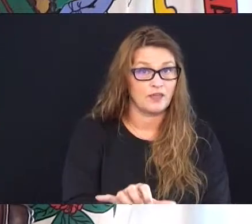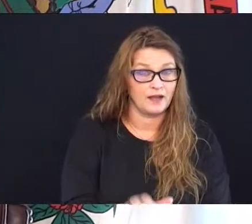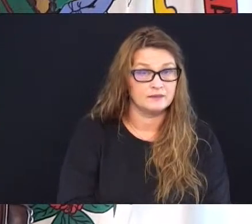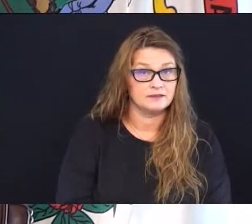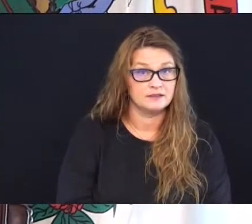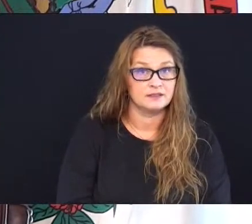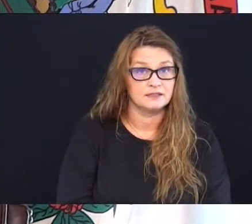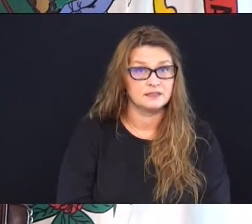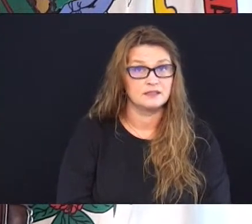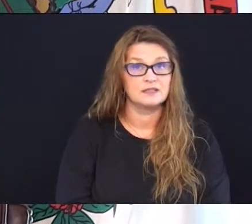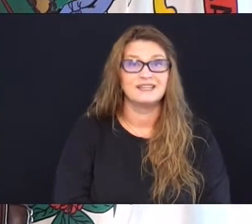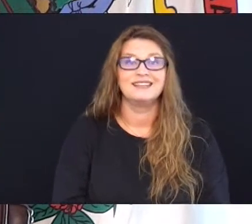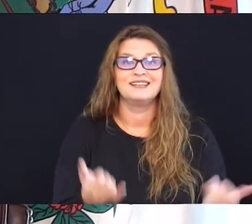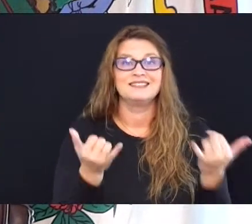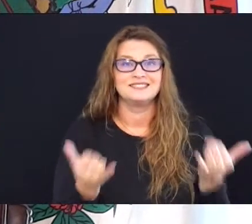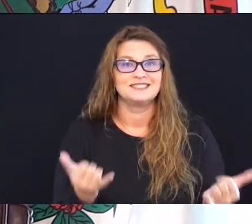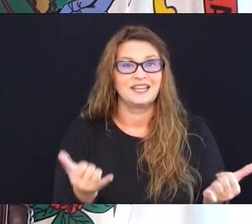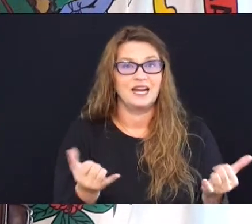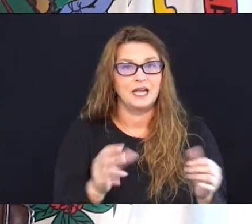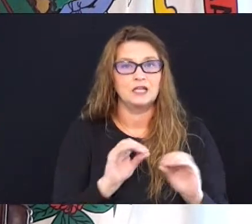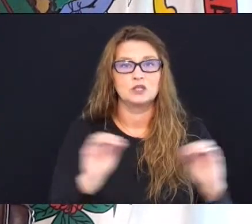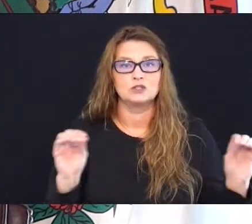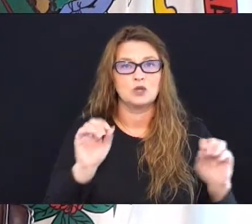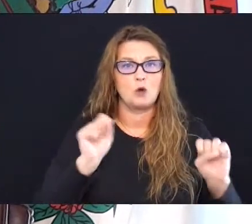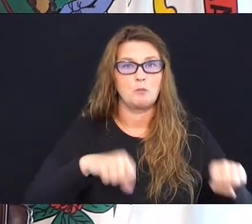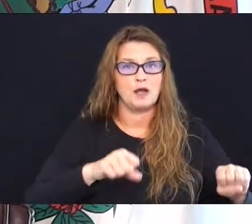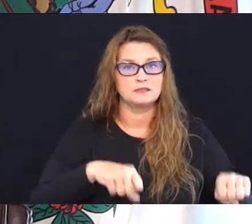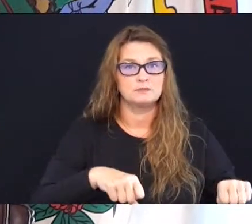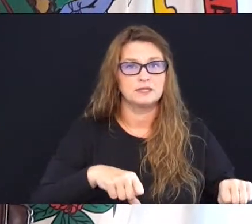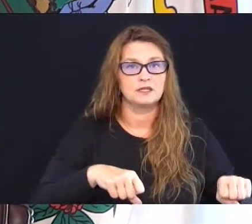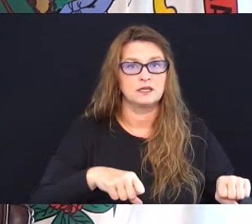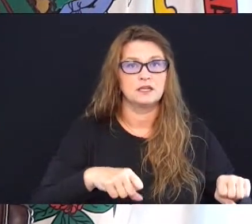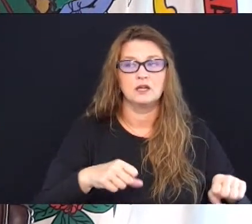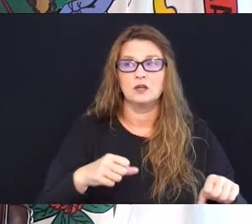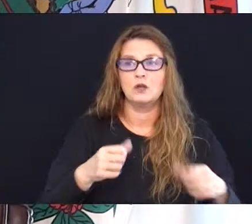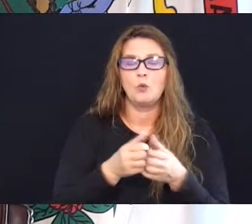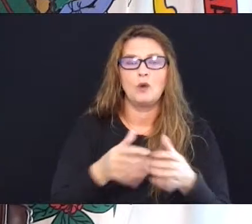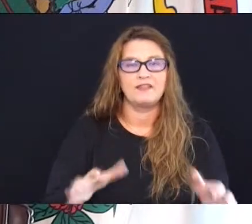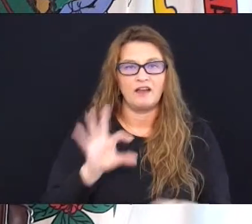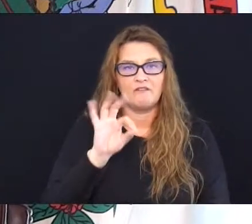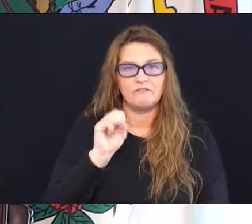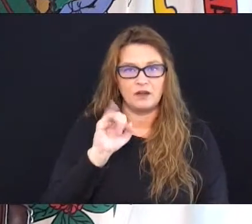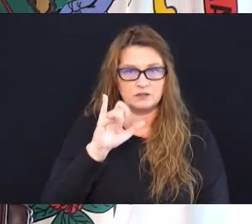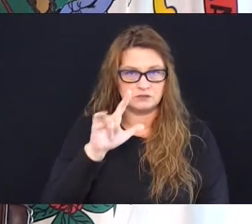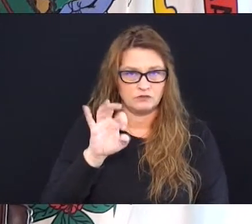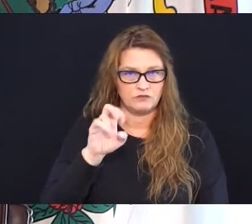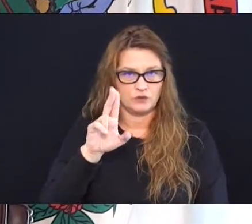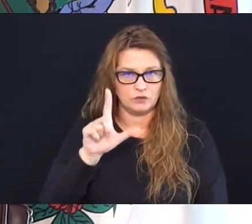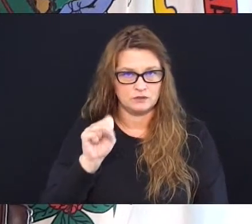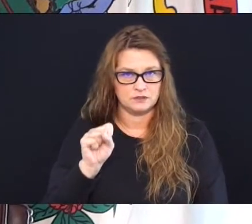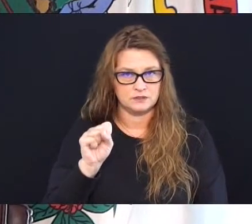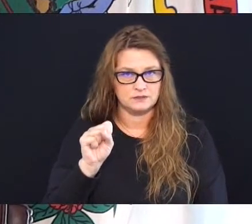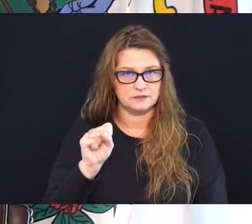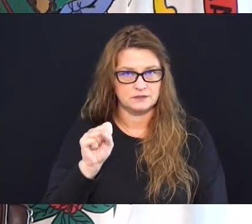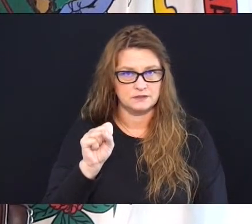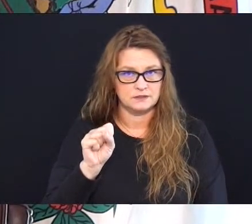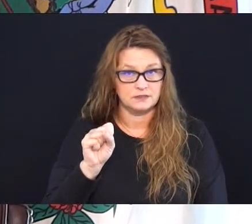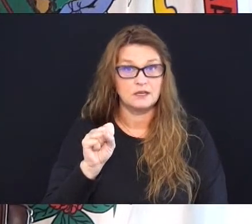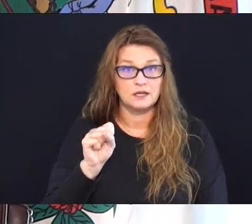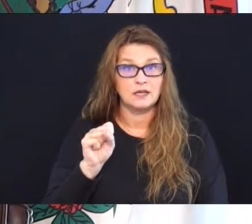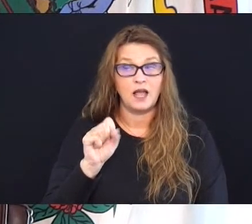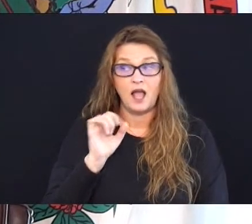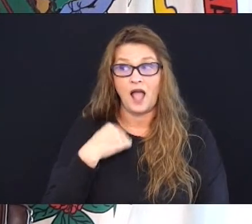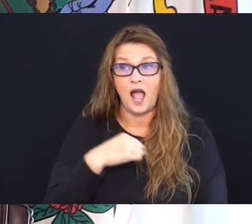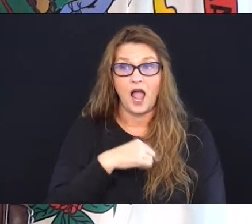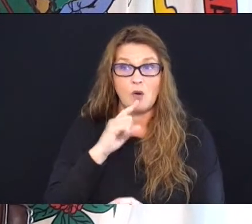Today, there is no possibility that we can make it without our fossil fuels. And absolutely the commitment of